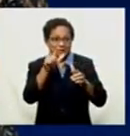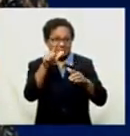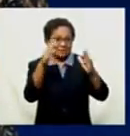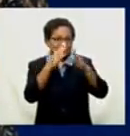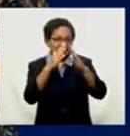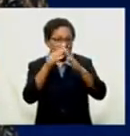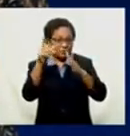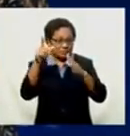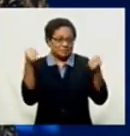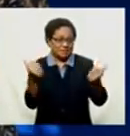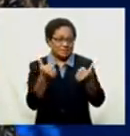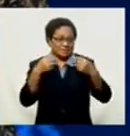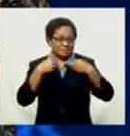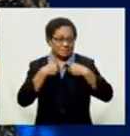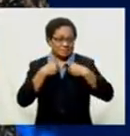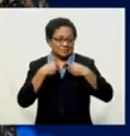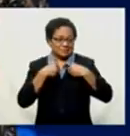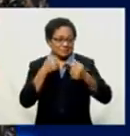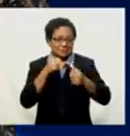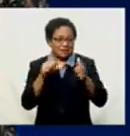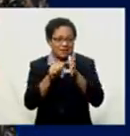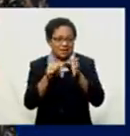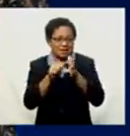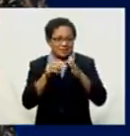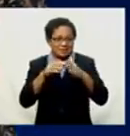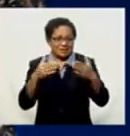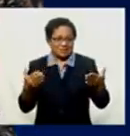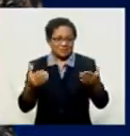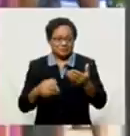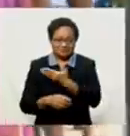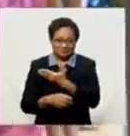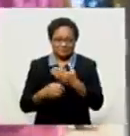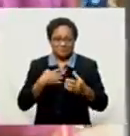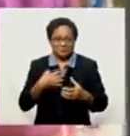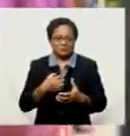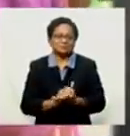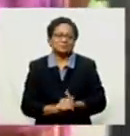are struggling to stay afloat. Eleanor Torangaivu has more.